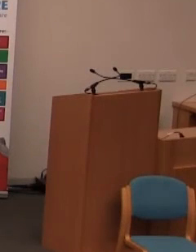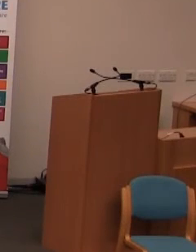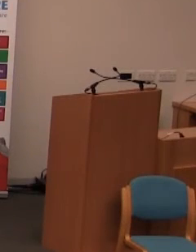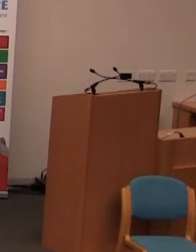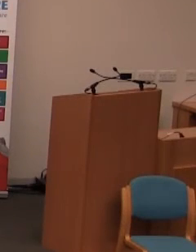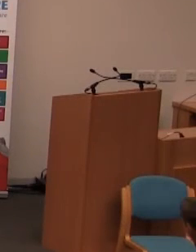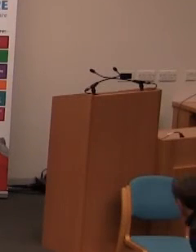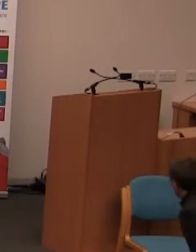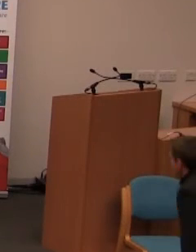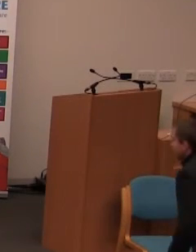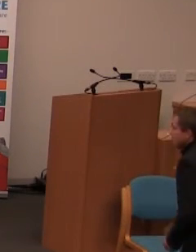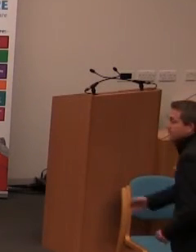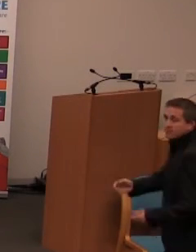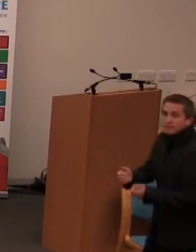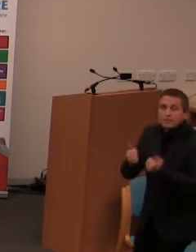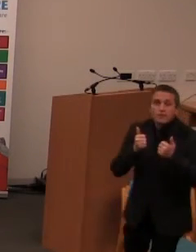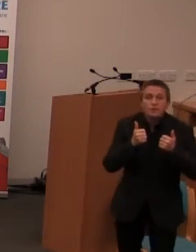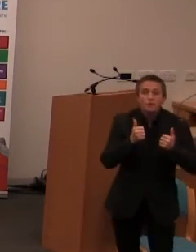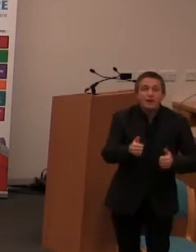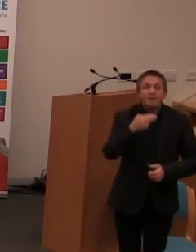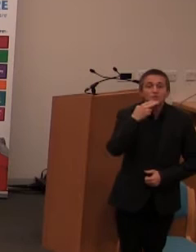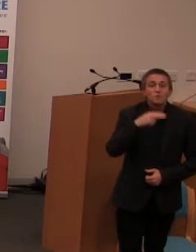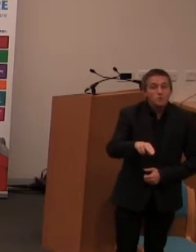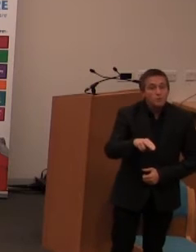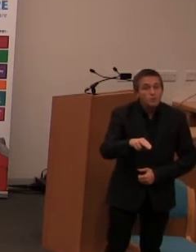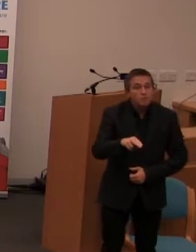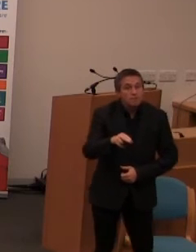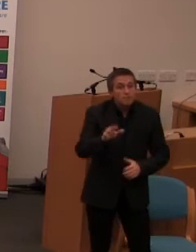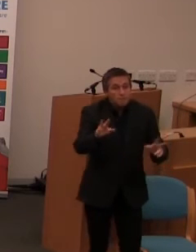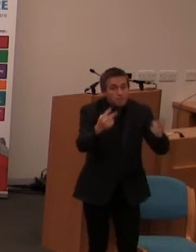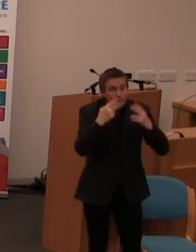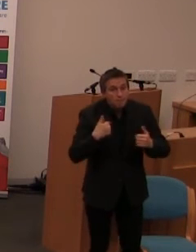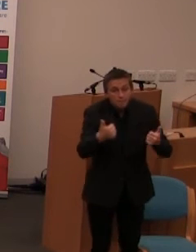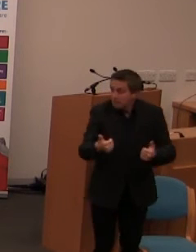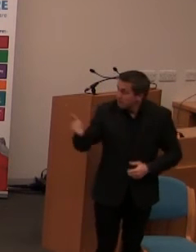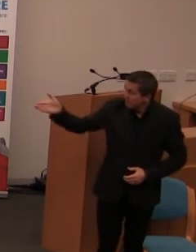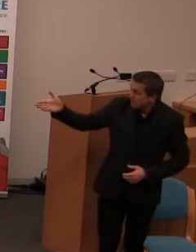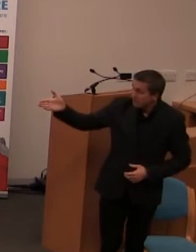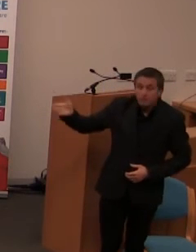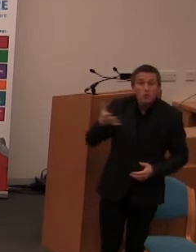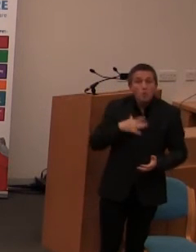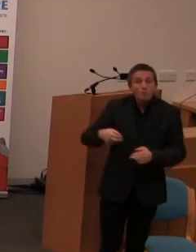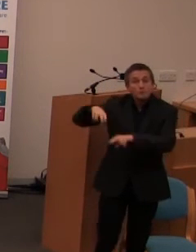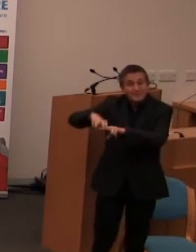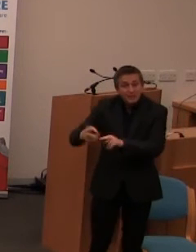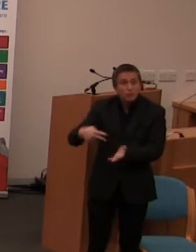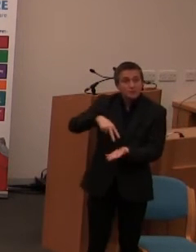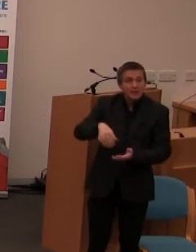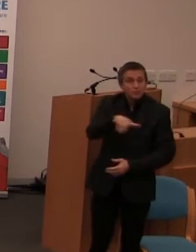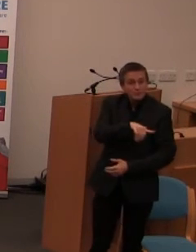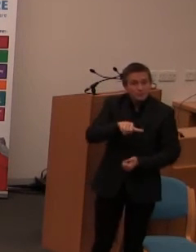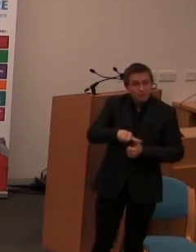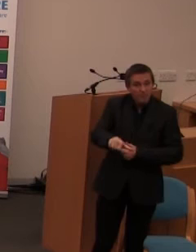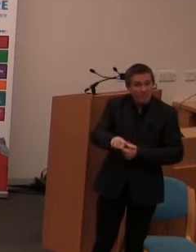Good afternoon, ladies and gentlemen. Can you all hear me okay? And is it okay if I sit here? Would you rather I stood up at the lectern? Are you okay?